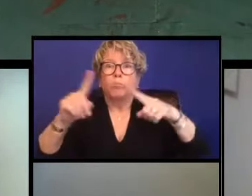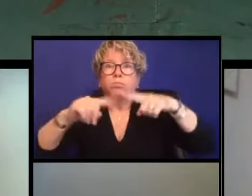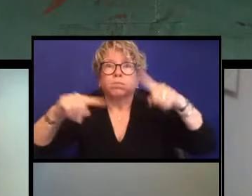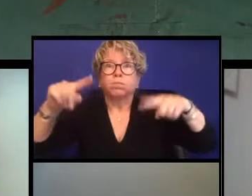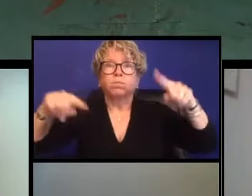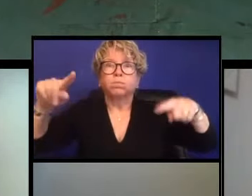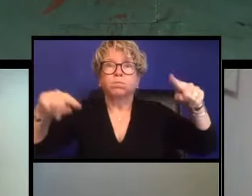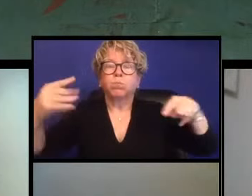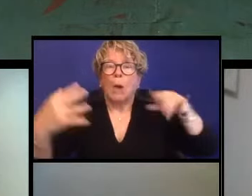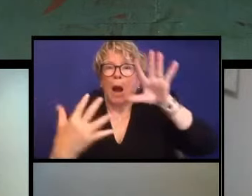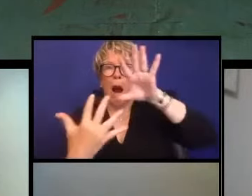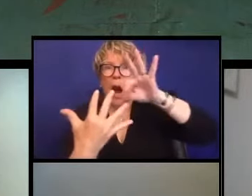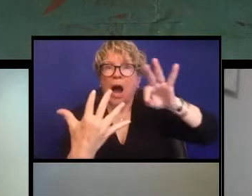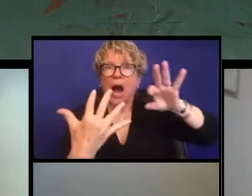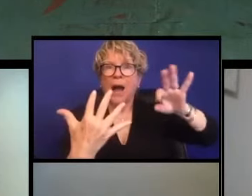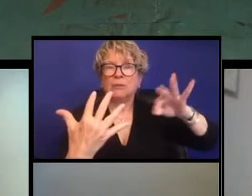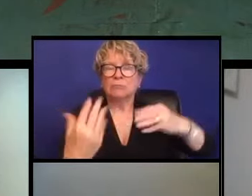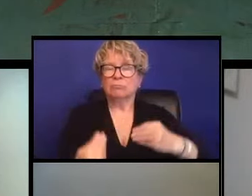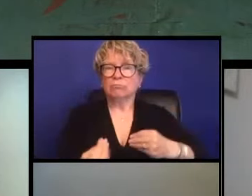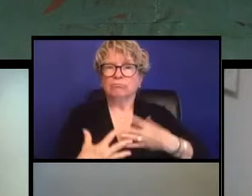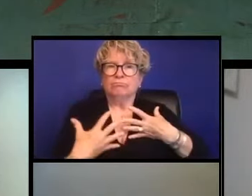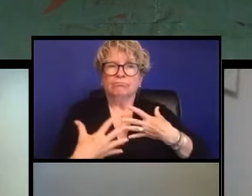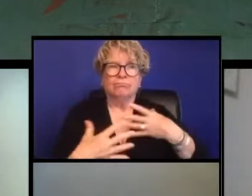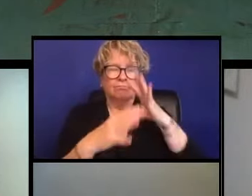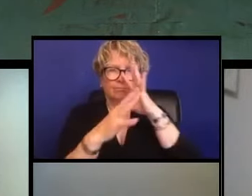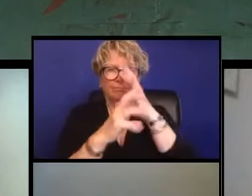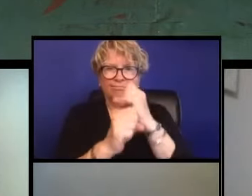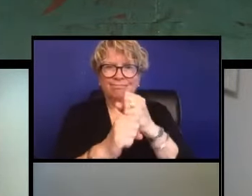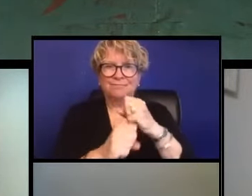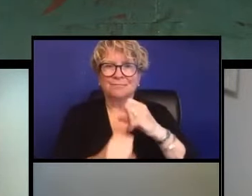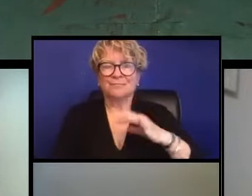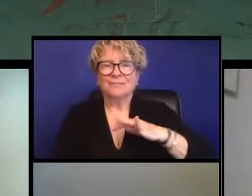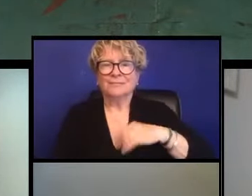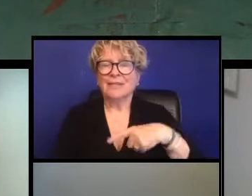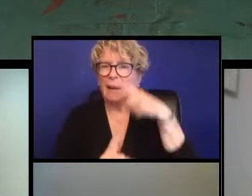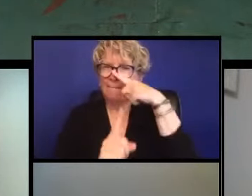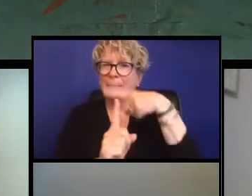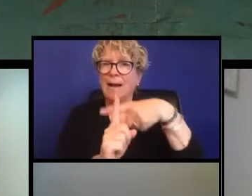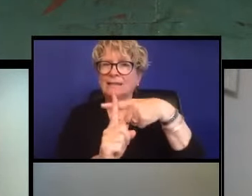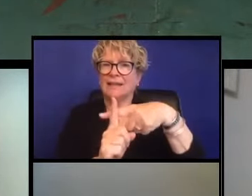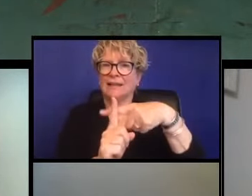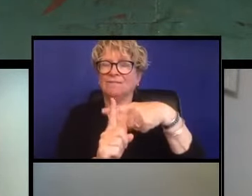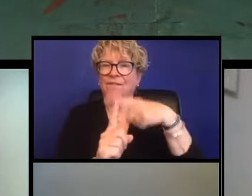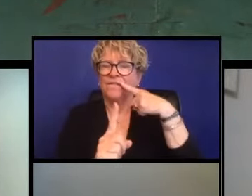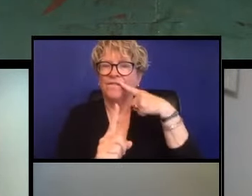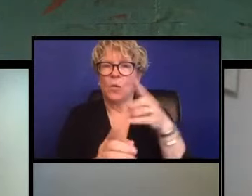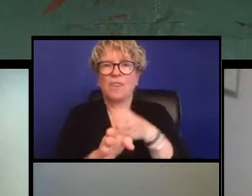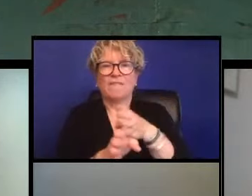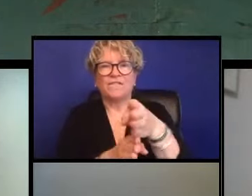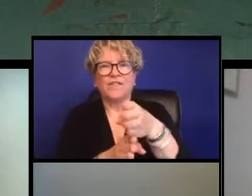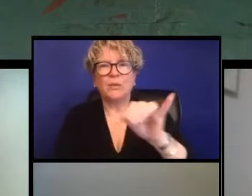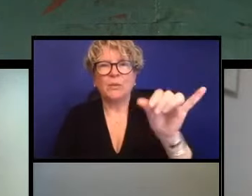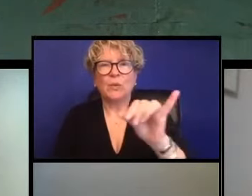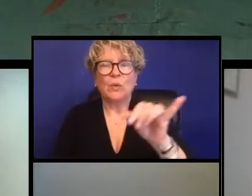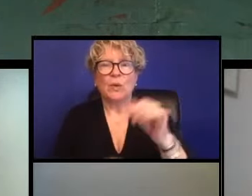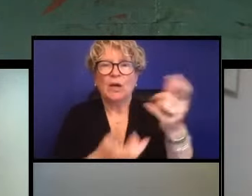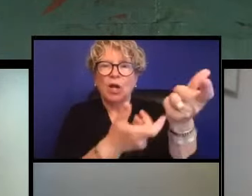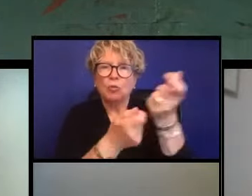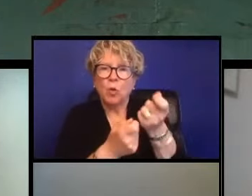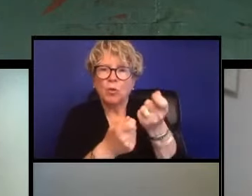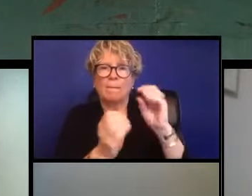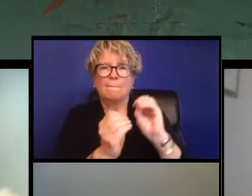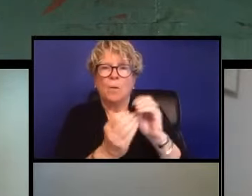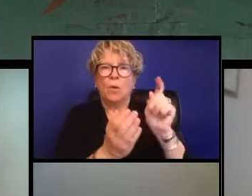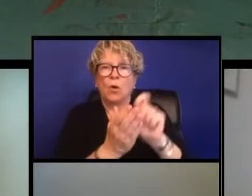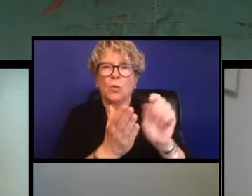and stimulating and a positive influence on them and the field, draw in more writers, draw in more editors,